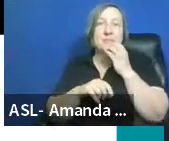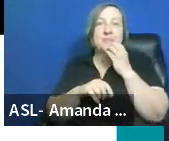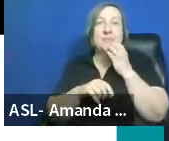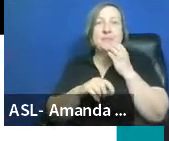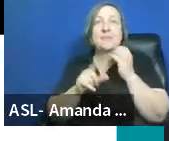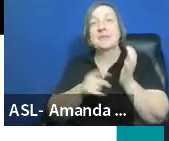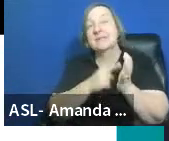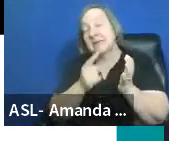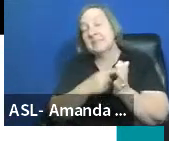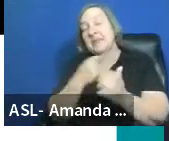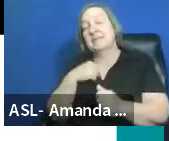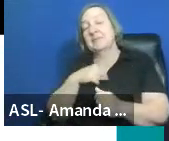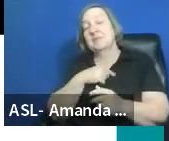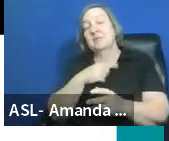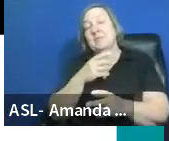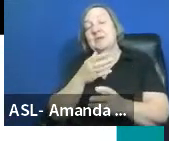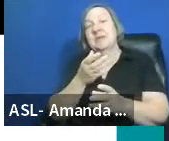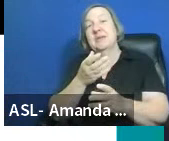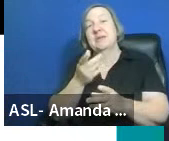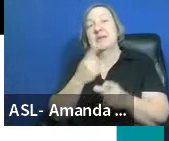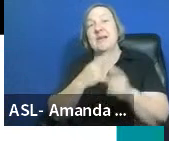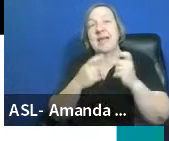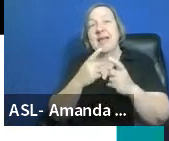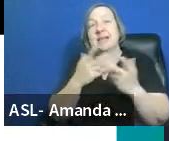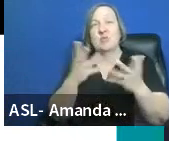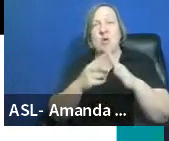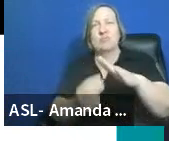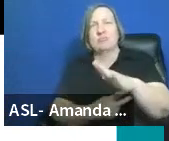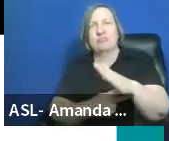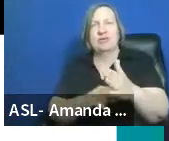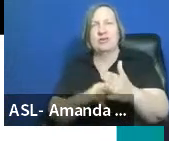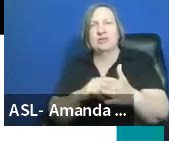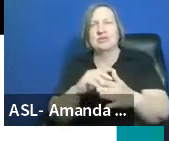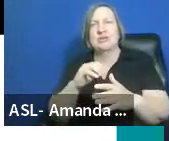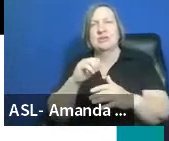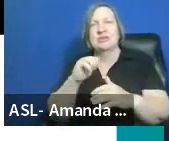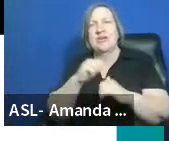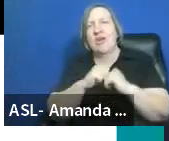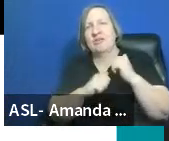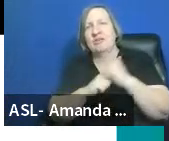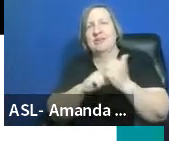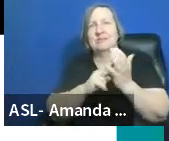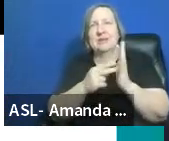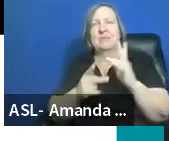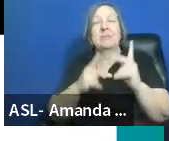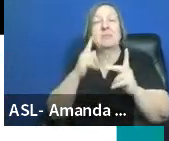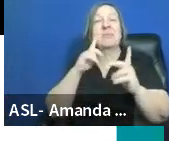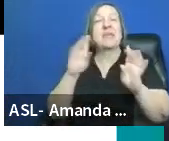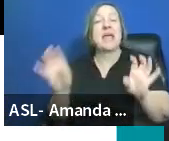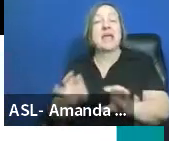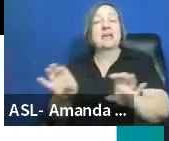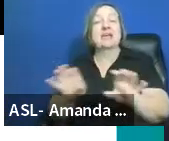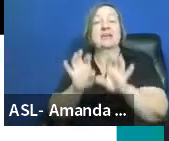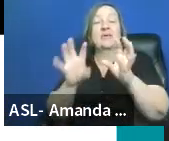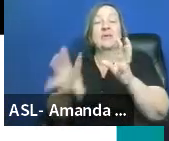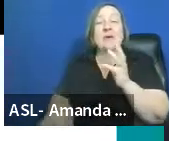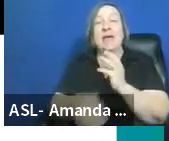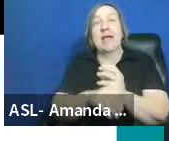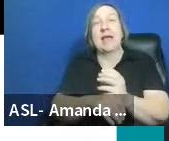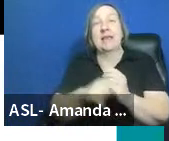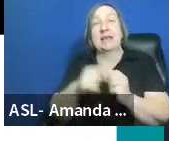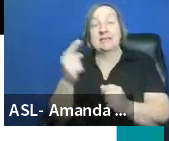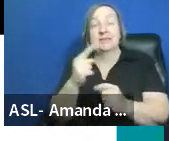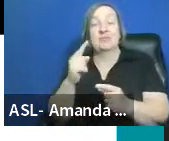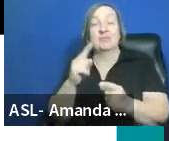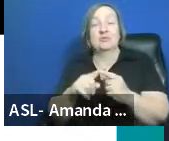Sometimes we get asked what bridge architecture is, and it can be misunderstood as decorative or adding something to